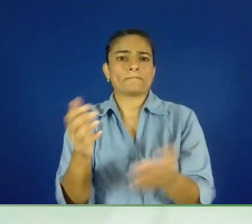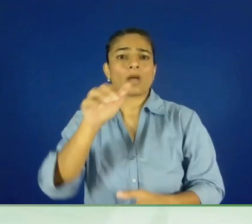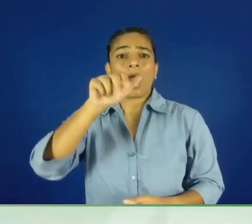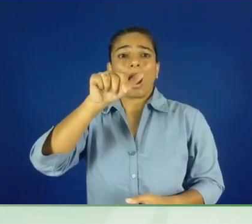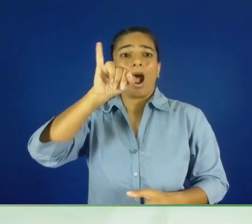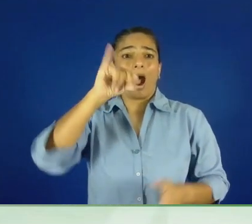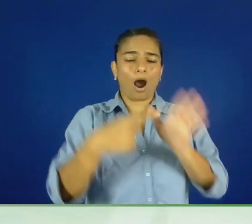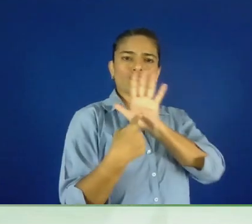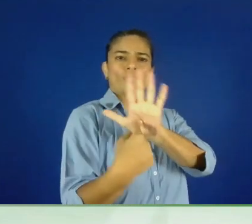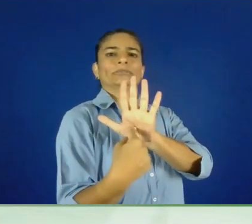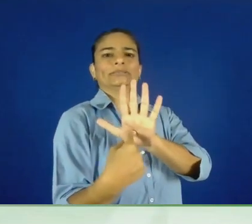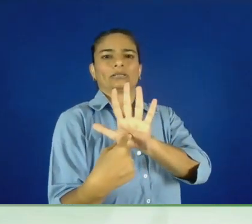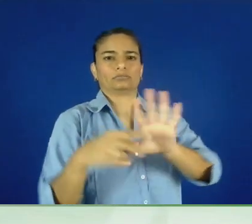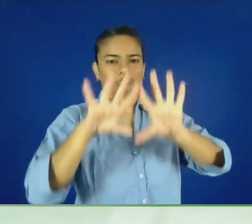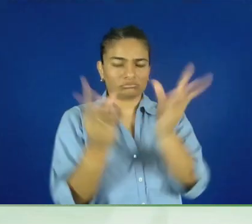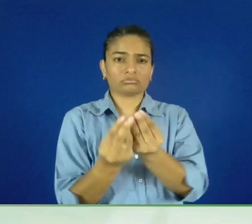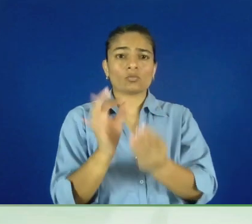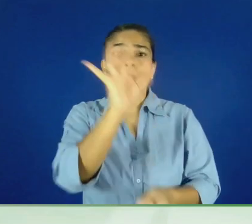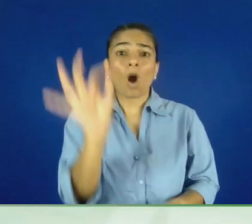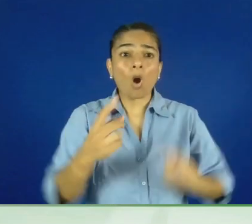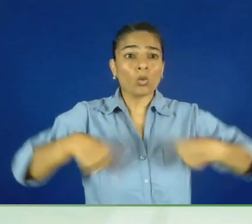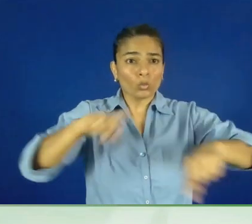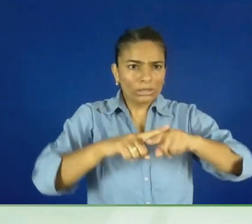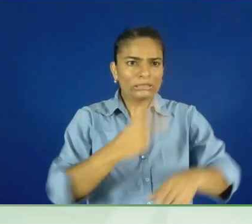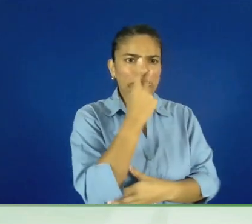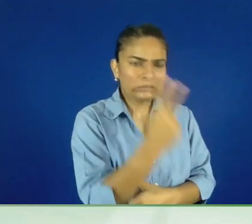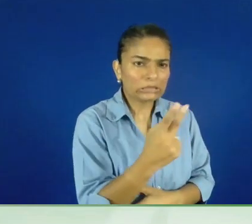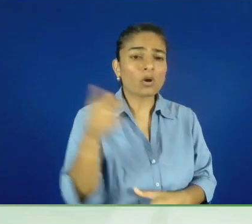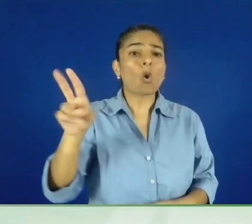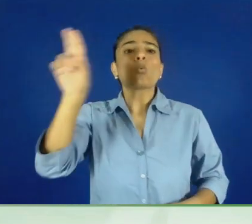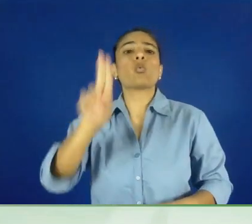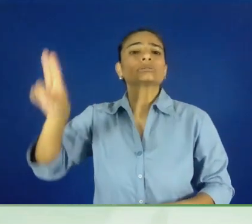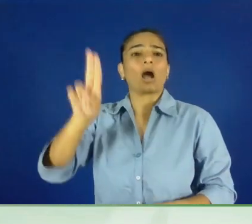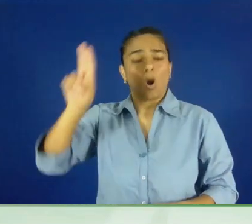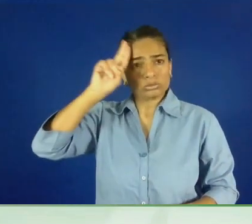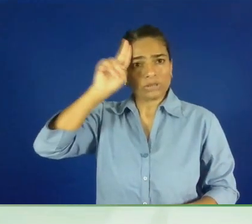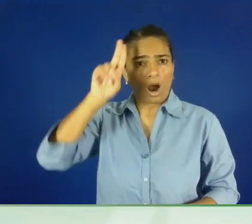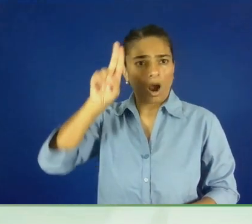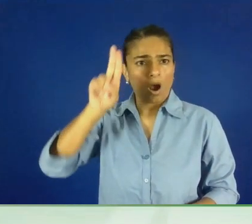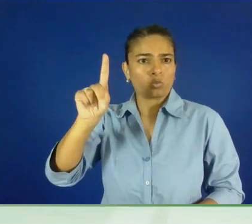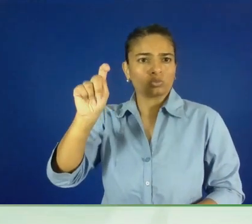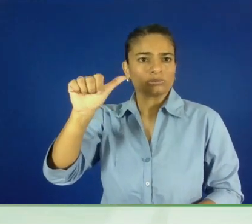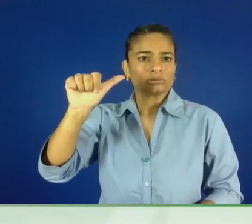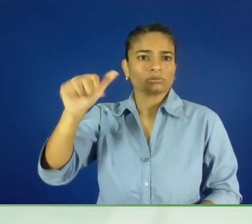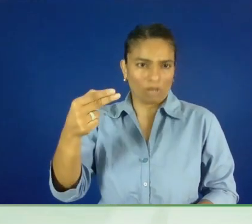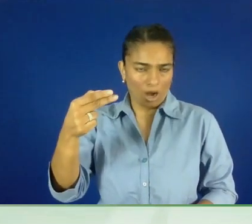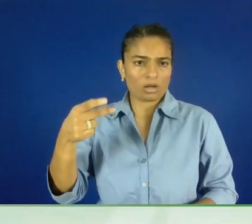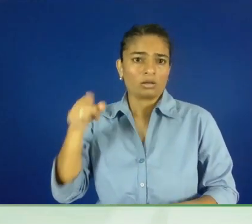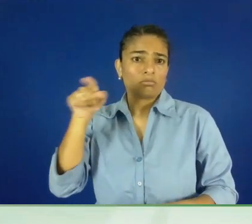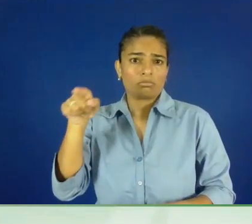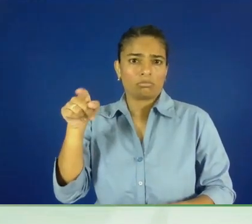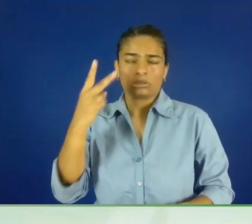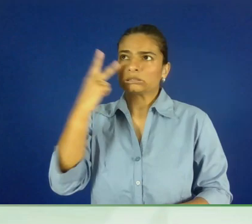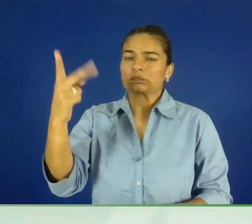of likeness. But people are interesting. People don't know how things work. People do know how things work